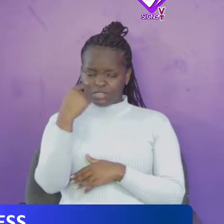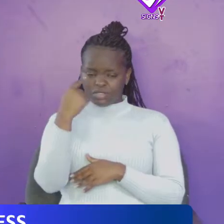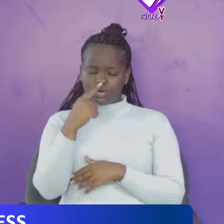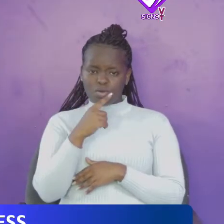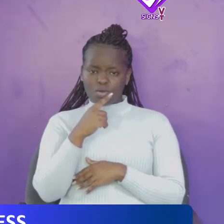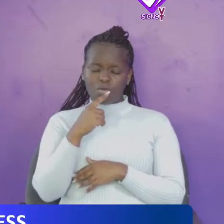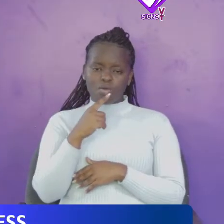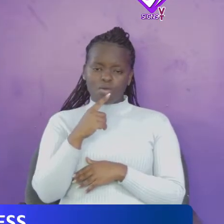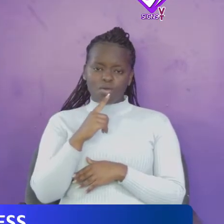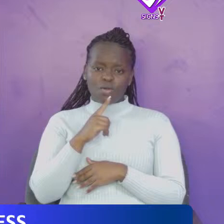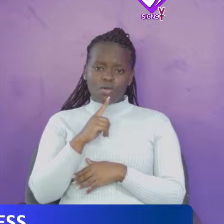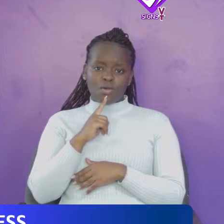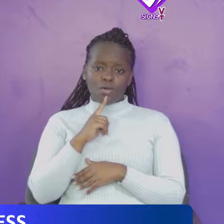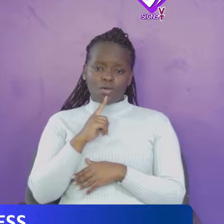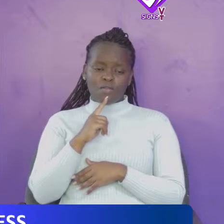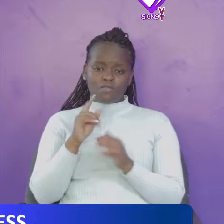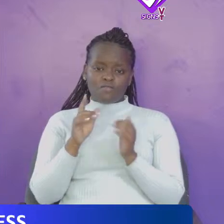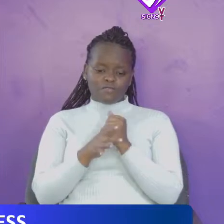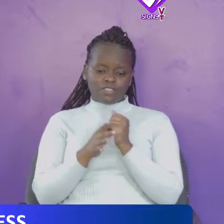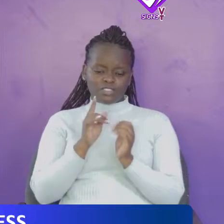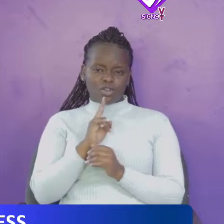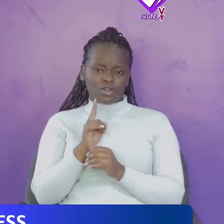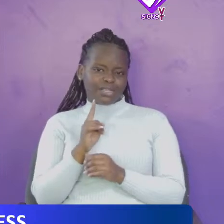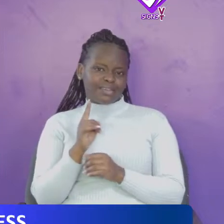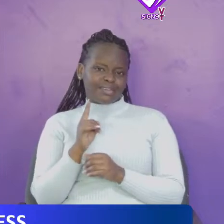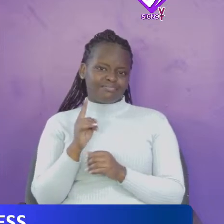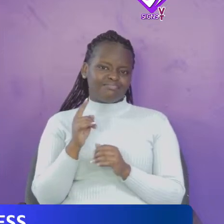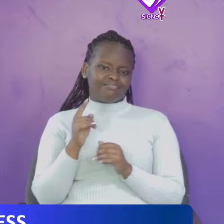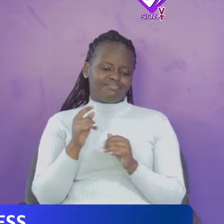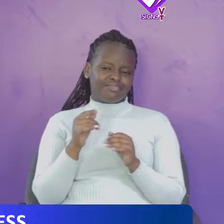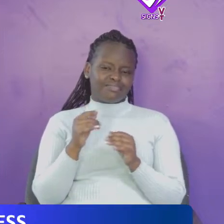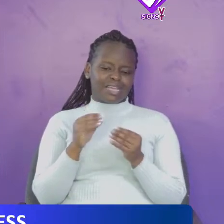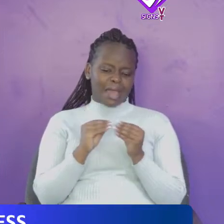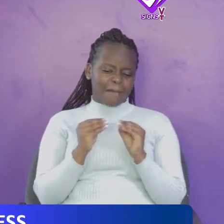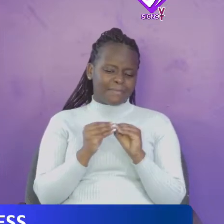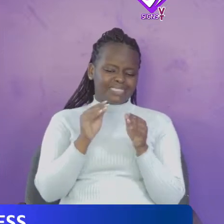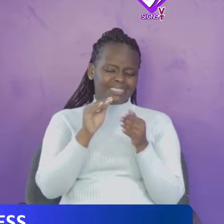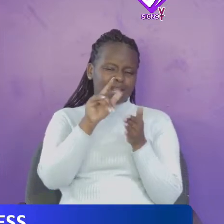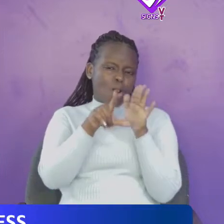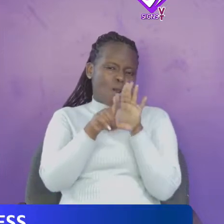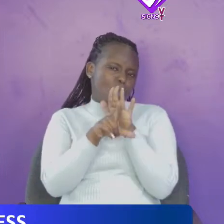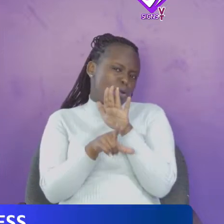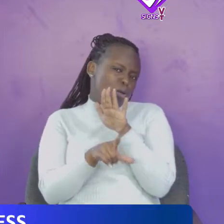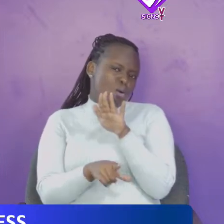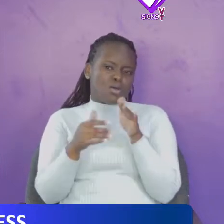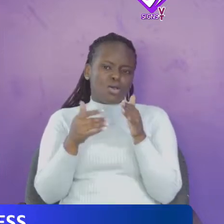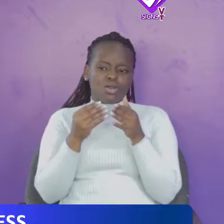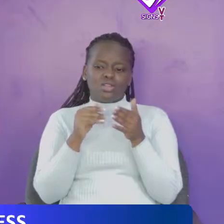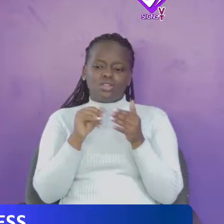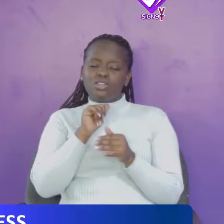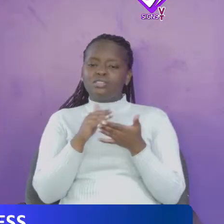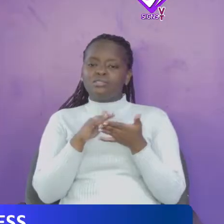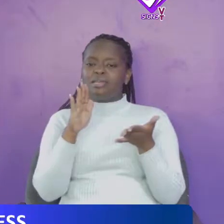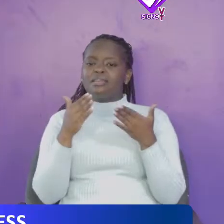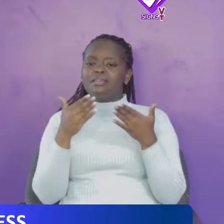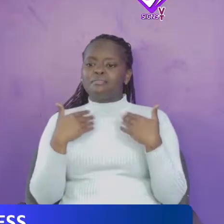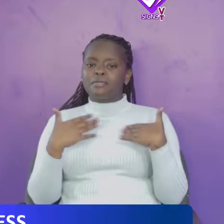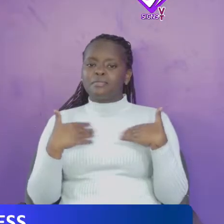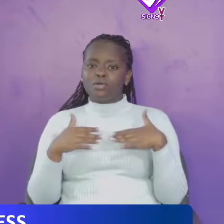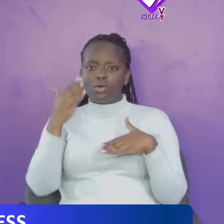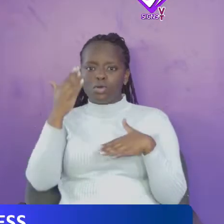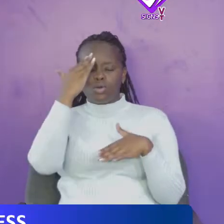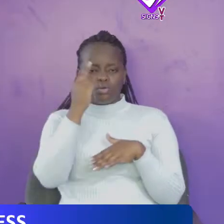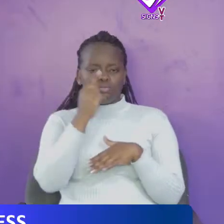then statistics bado ziko chini because not many individuals are actually aware of it. Yeah, and